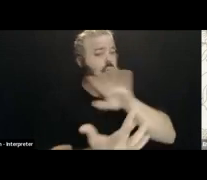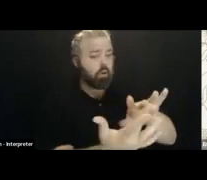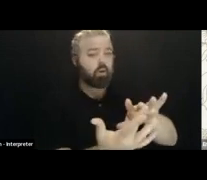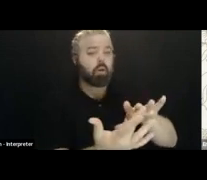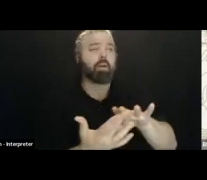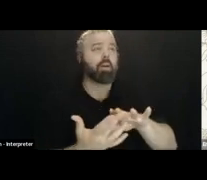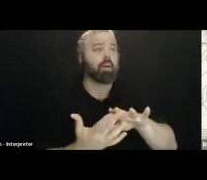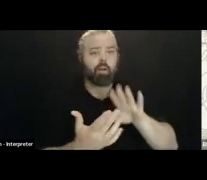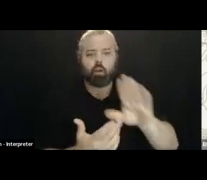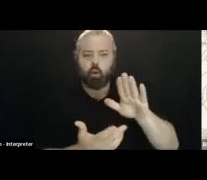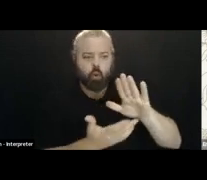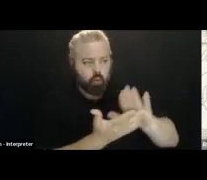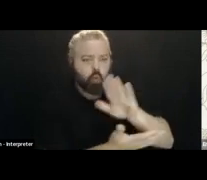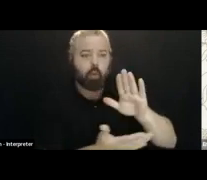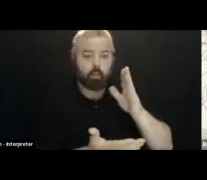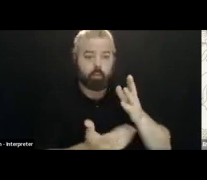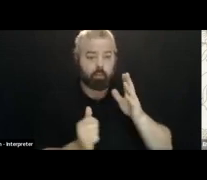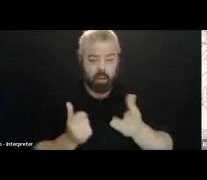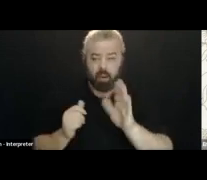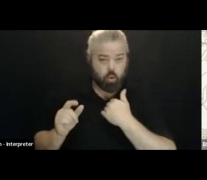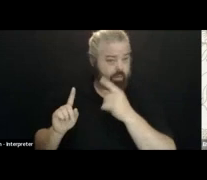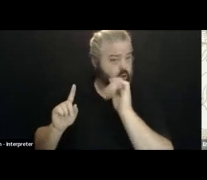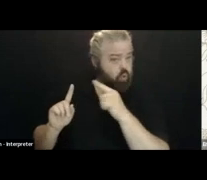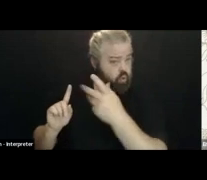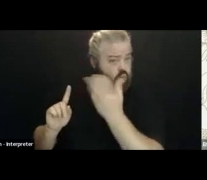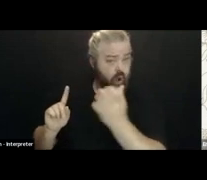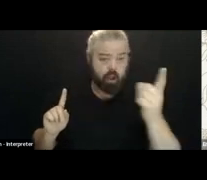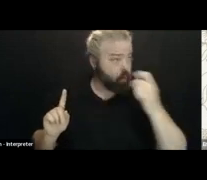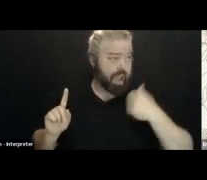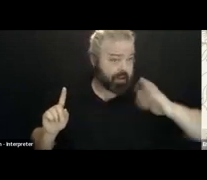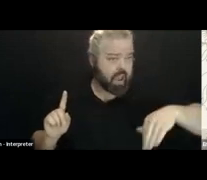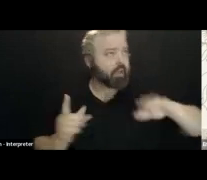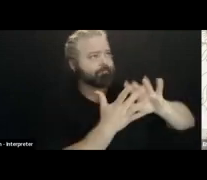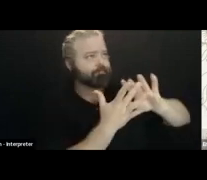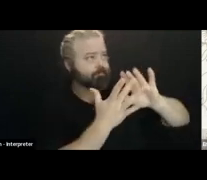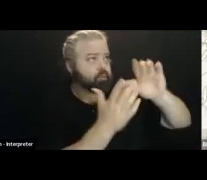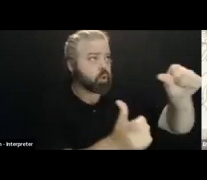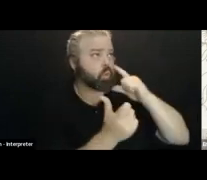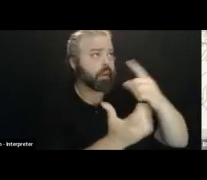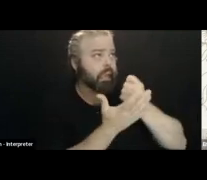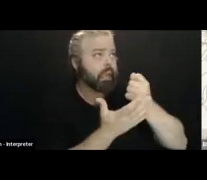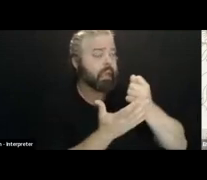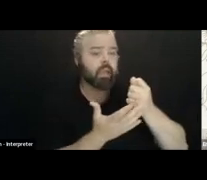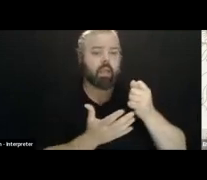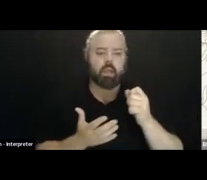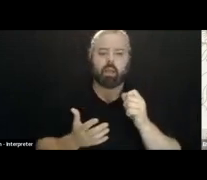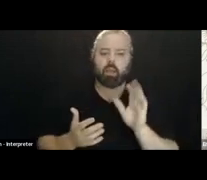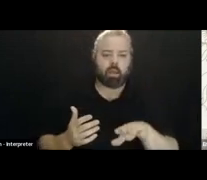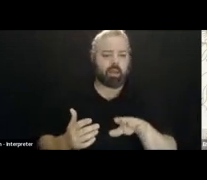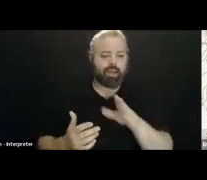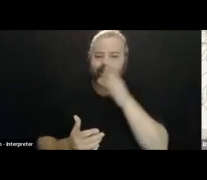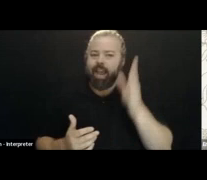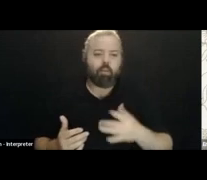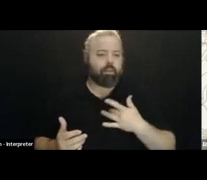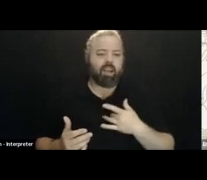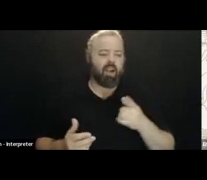is a tool that you like and want to have on sort of an enterprise level. And don't ever feel like it's impossible or too hard or not